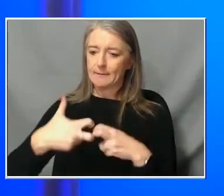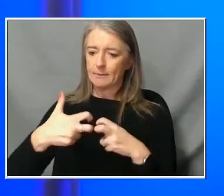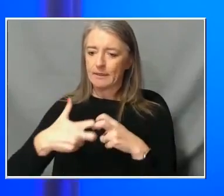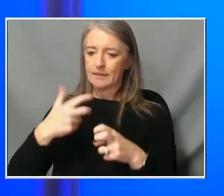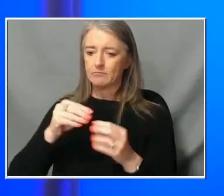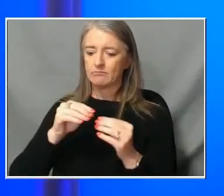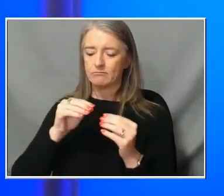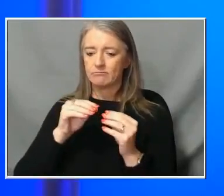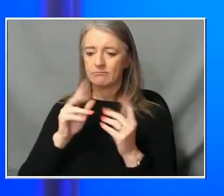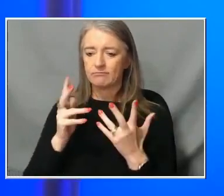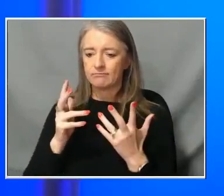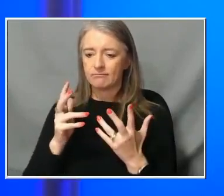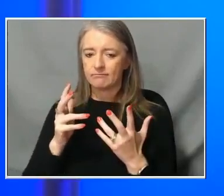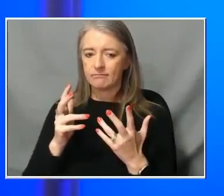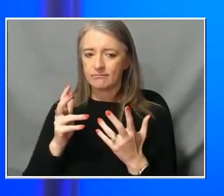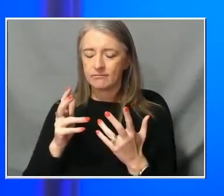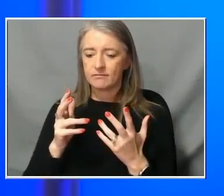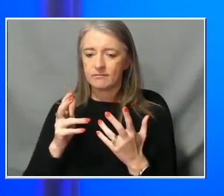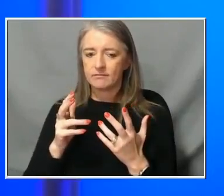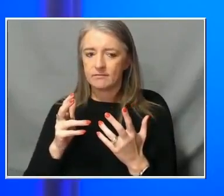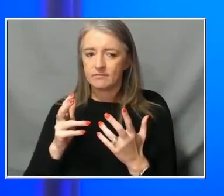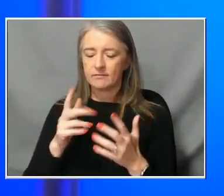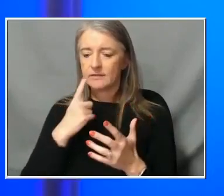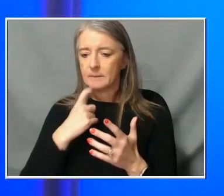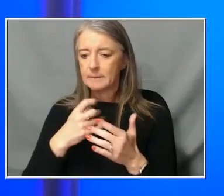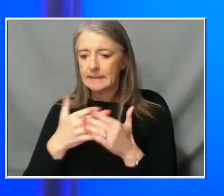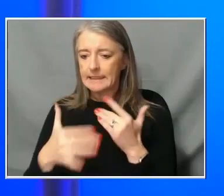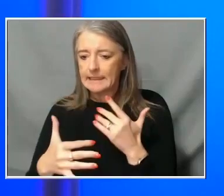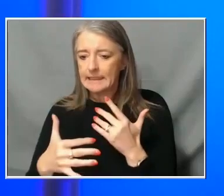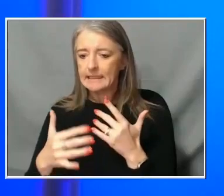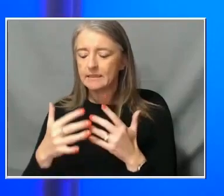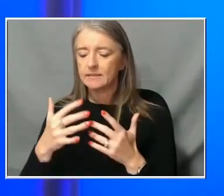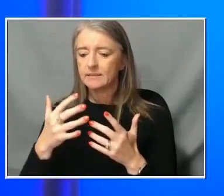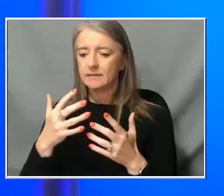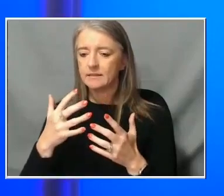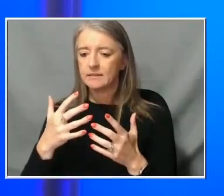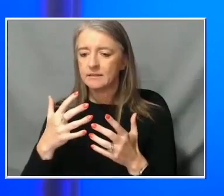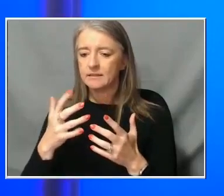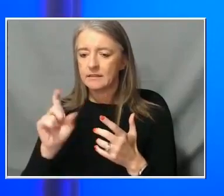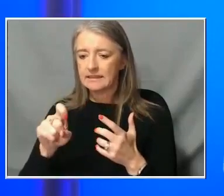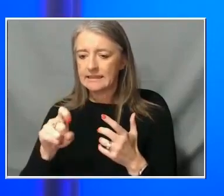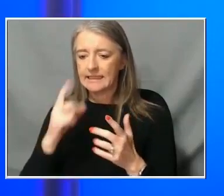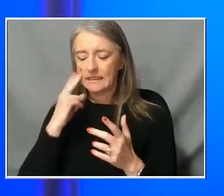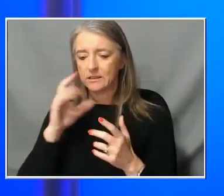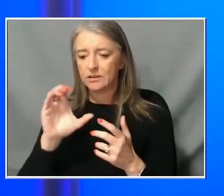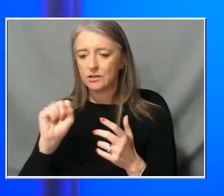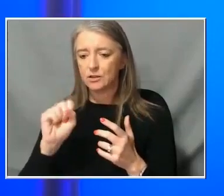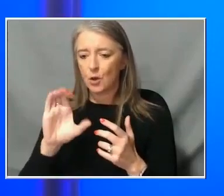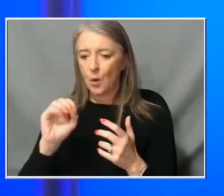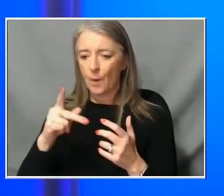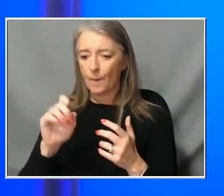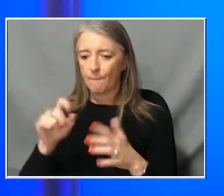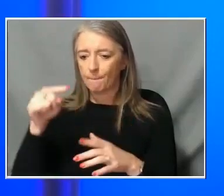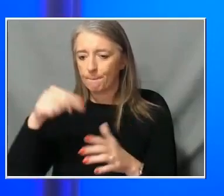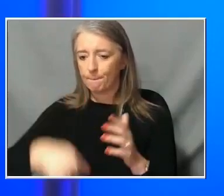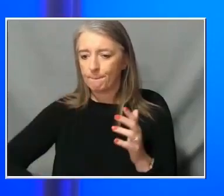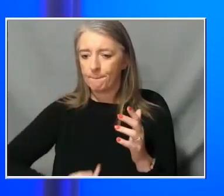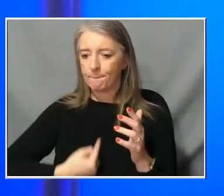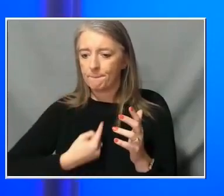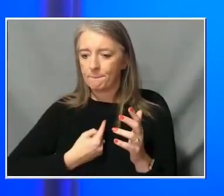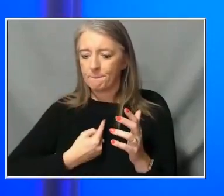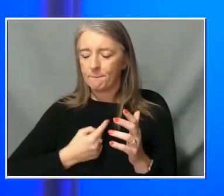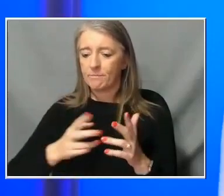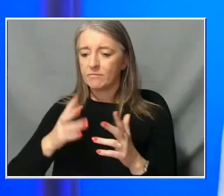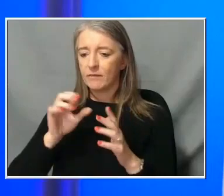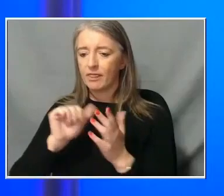together with, once she keyed in on the bleeding, that was probably a big shoe-in that she needed a scope. And so I think just the